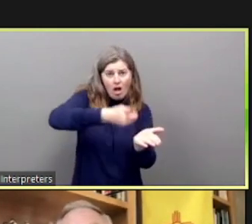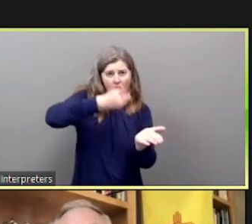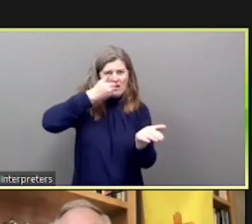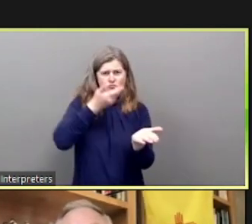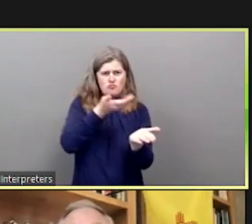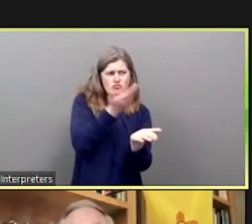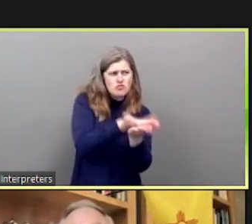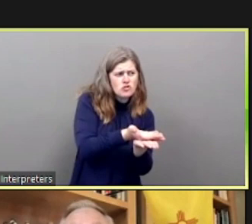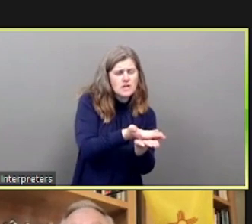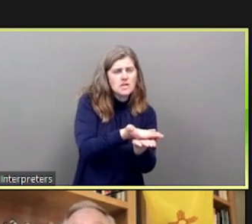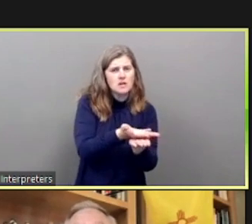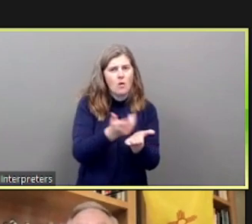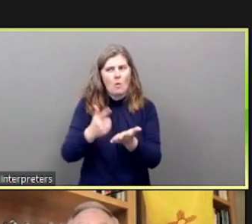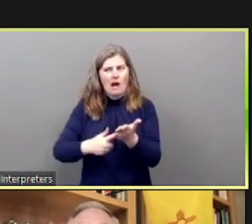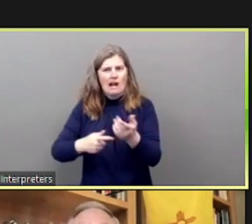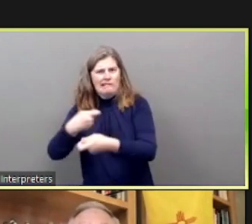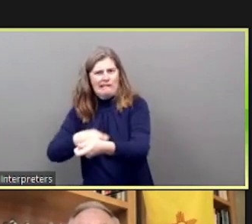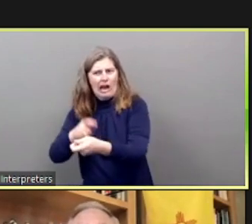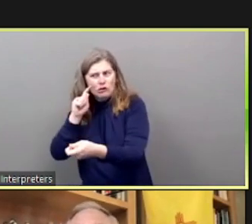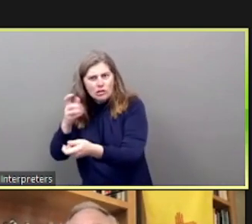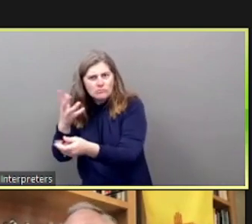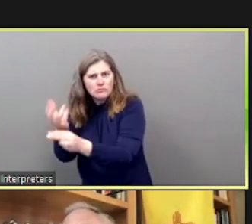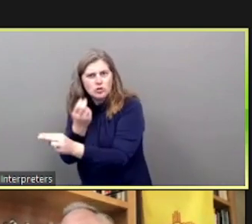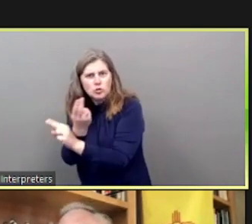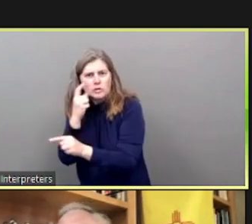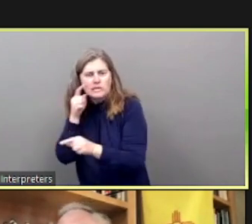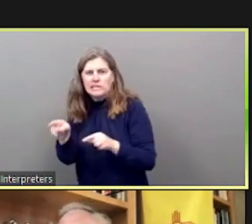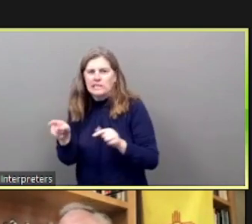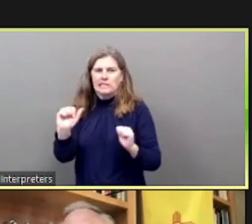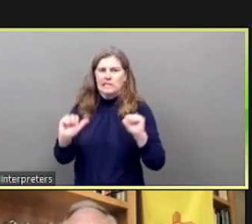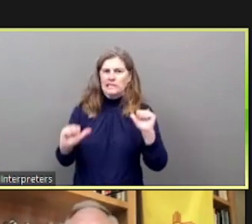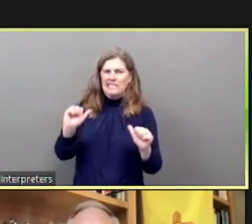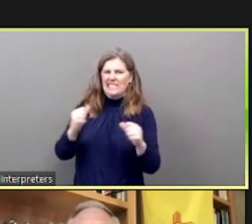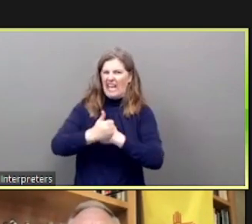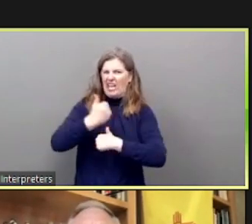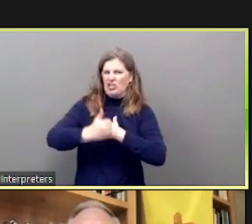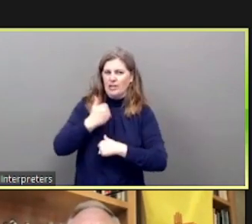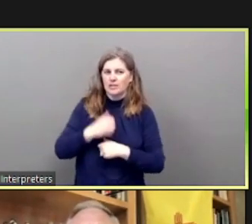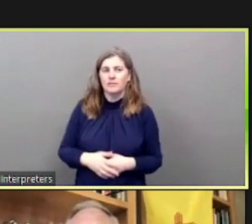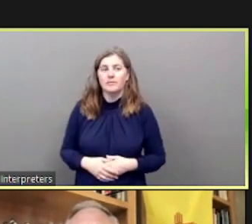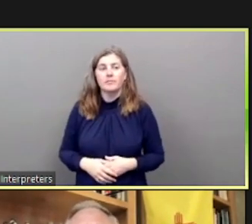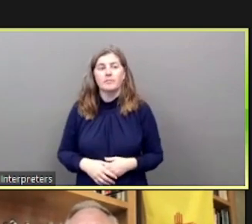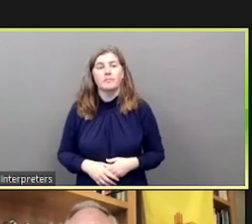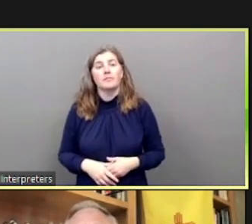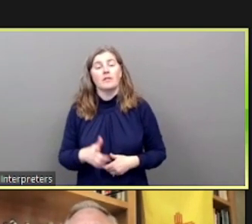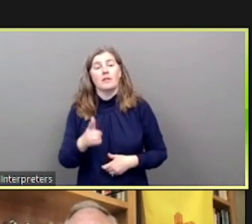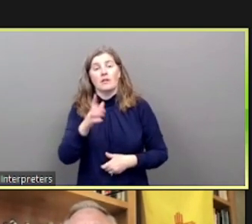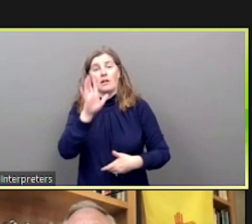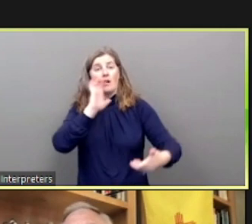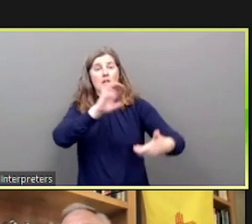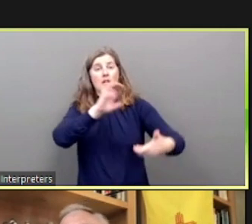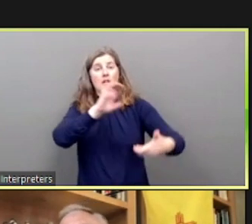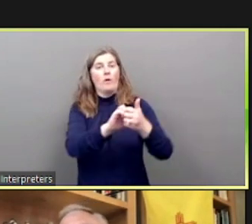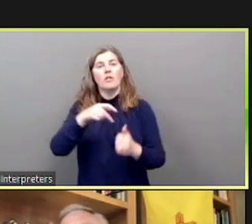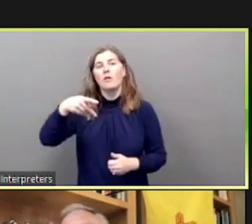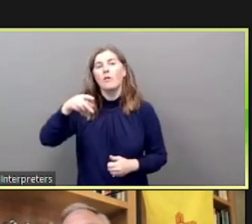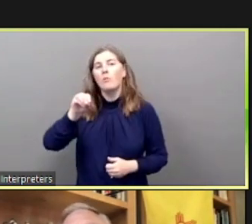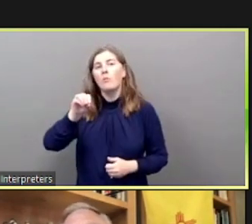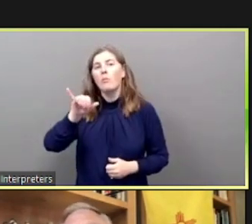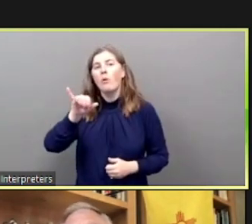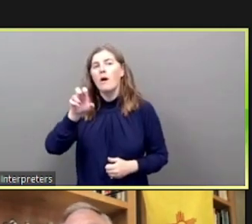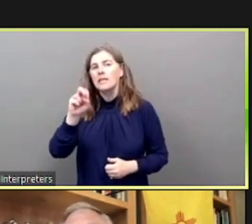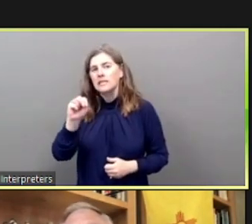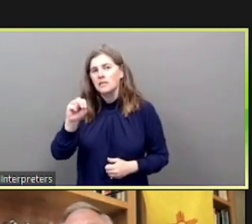you're not getting instead when you take it. The next slide, I told you a few weeks ago, we partnered with our poison control folks